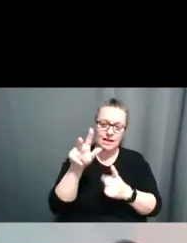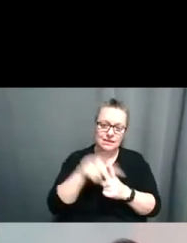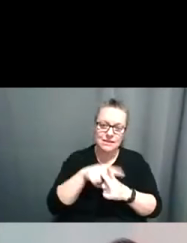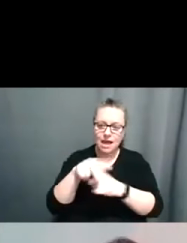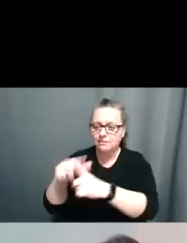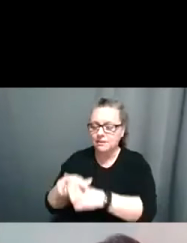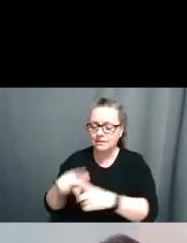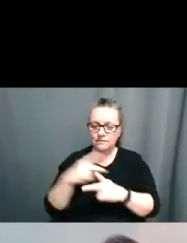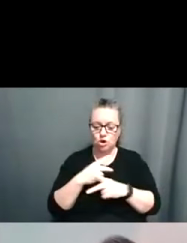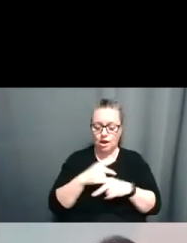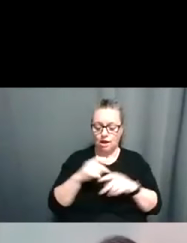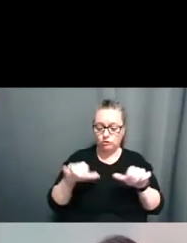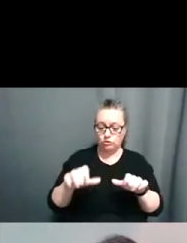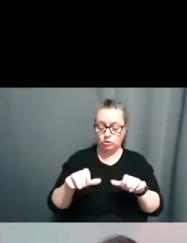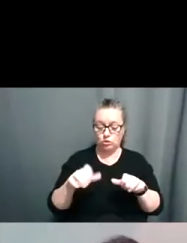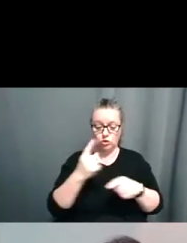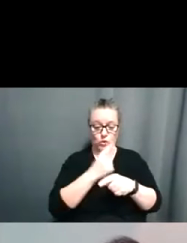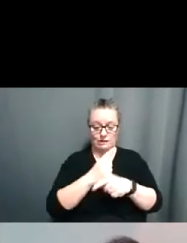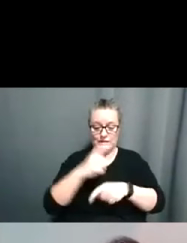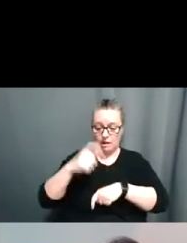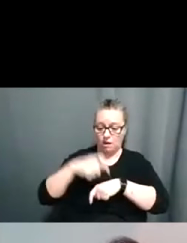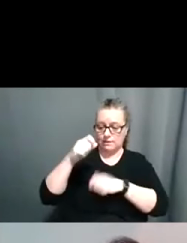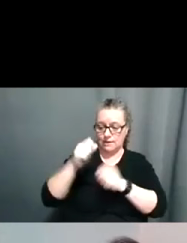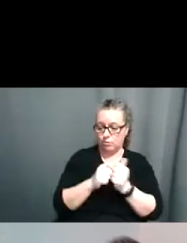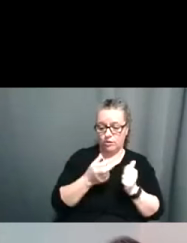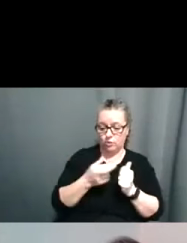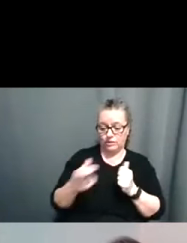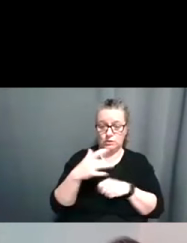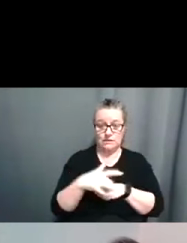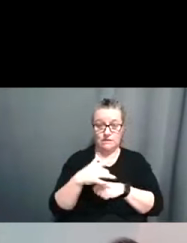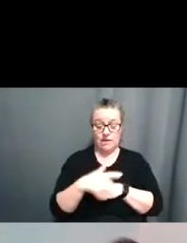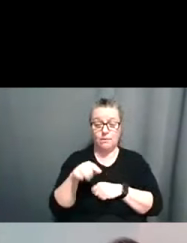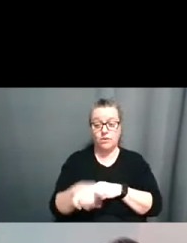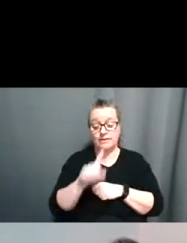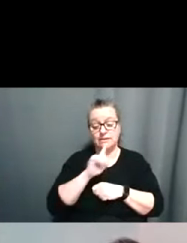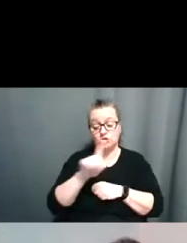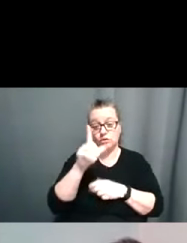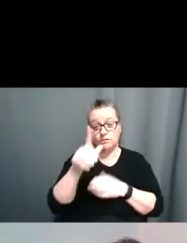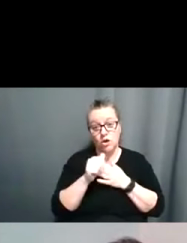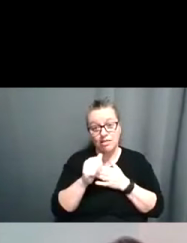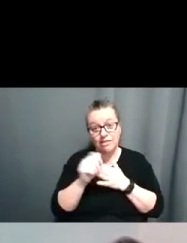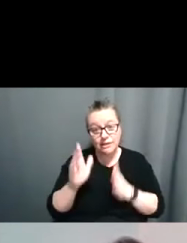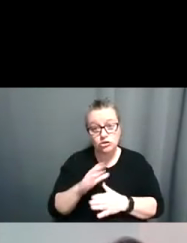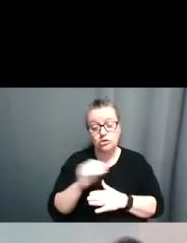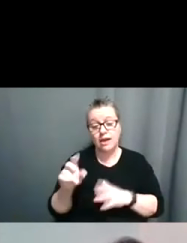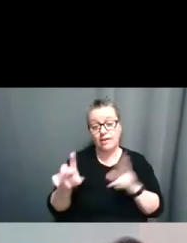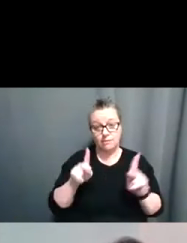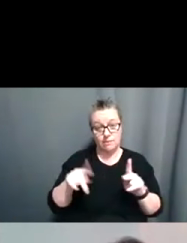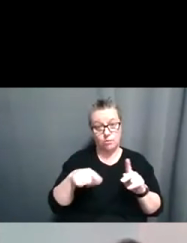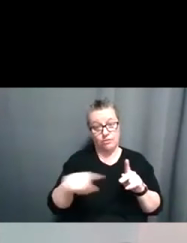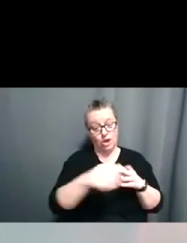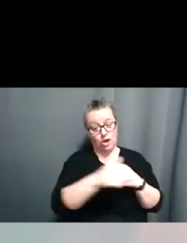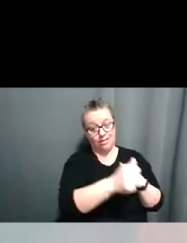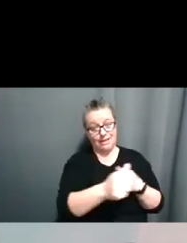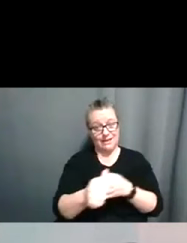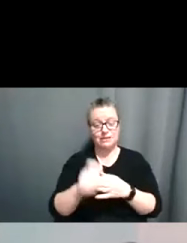done correctly, on time, with the resources available. This is true for leaders, and it's true for the folks they lead. So